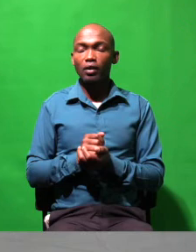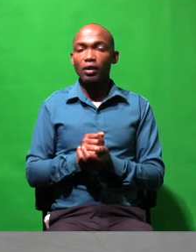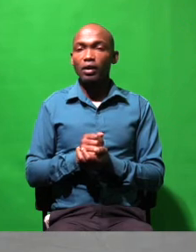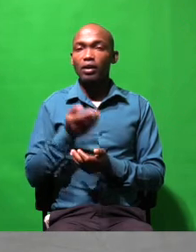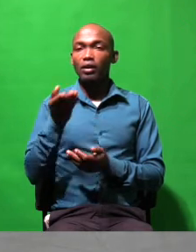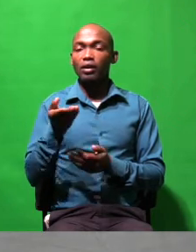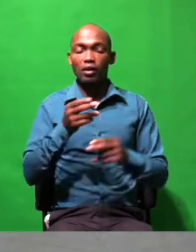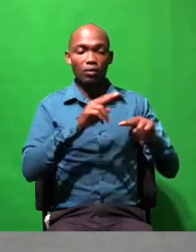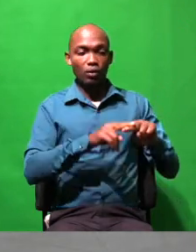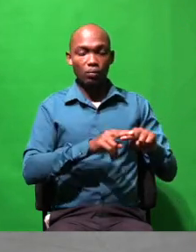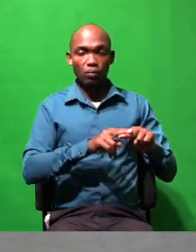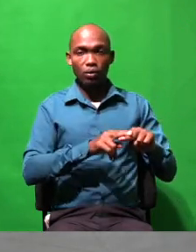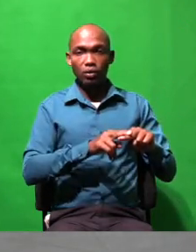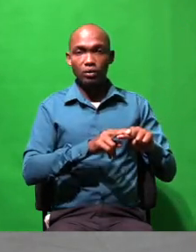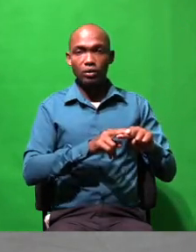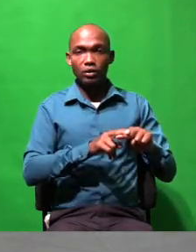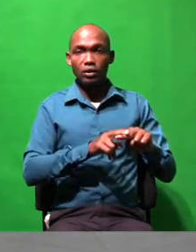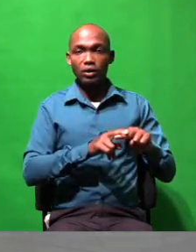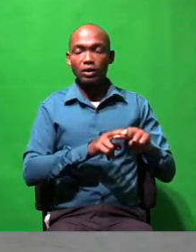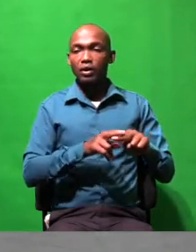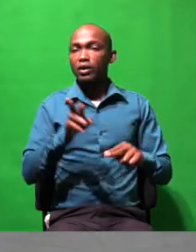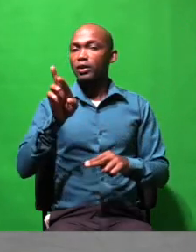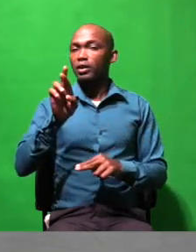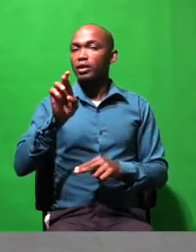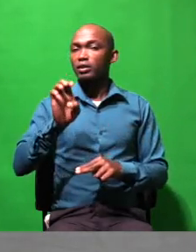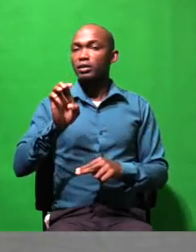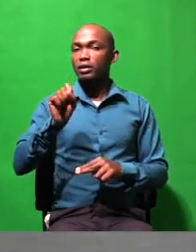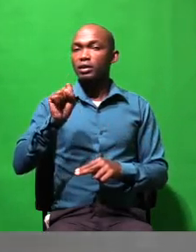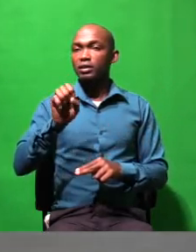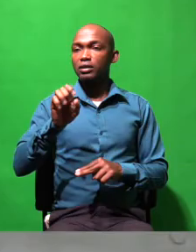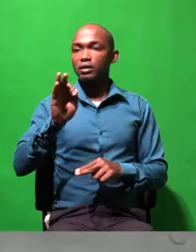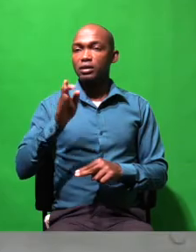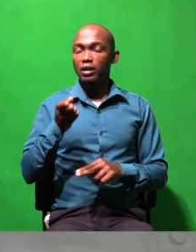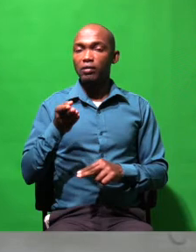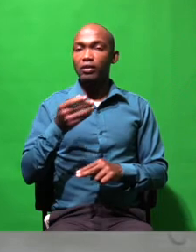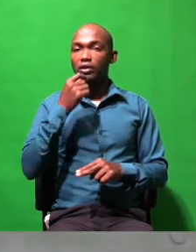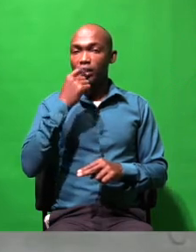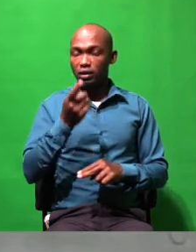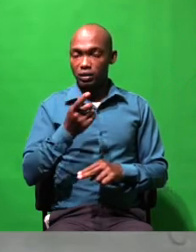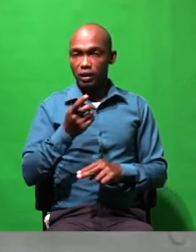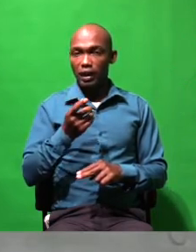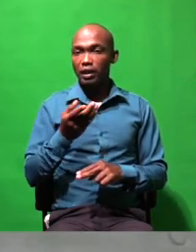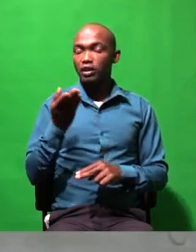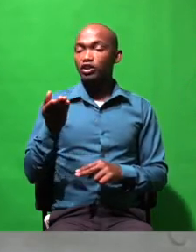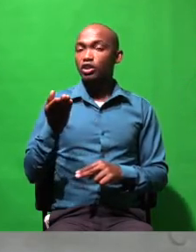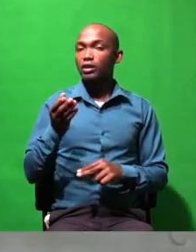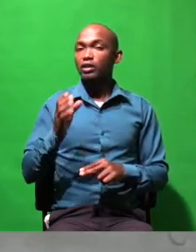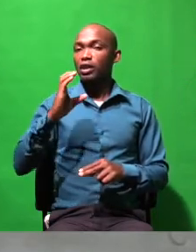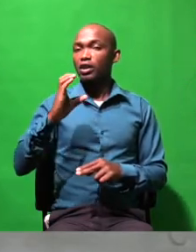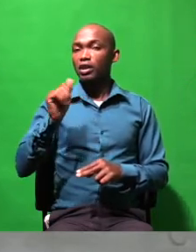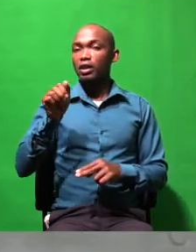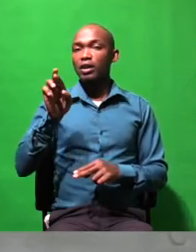we put recessive gene because it is or she is carrier.